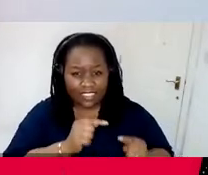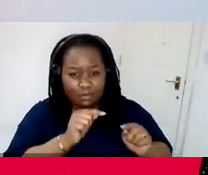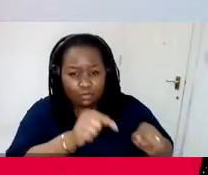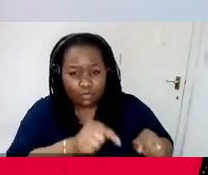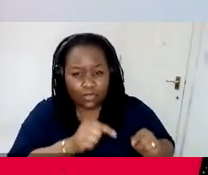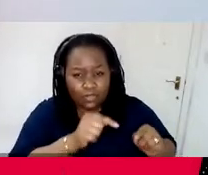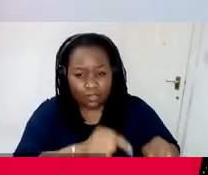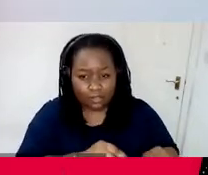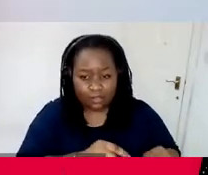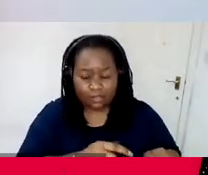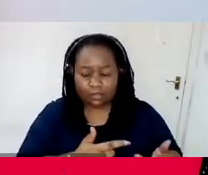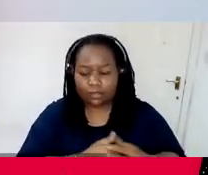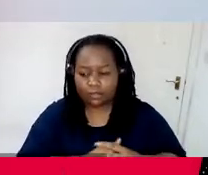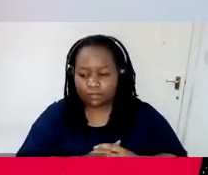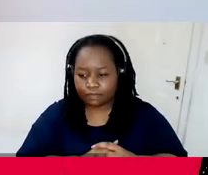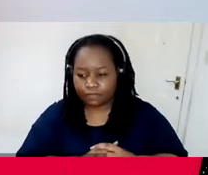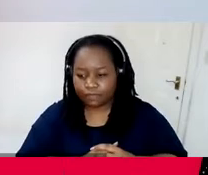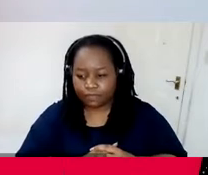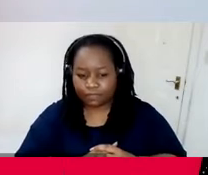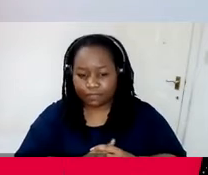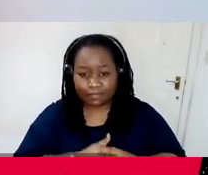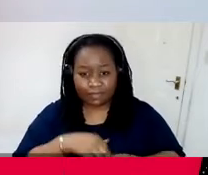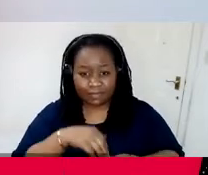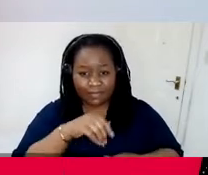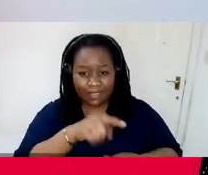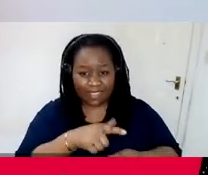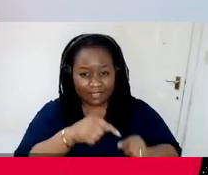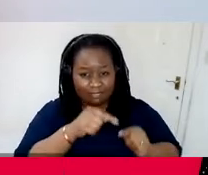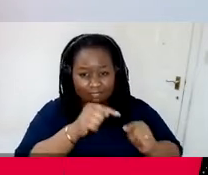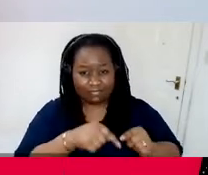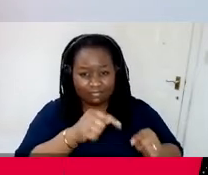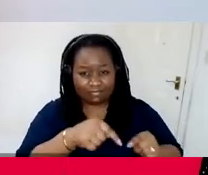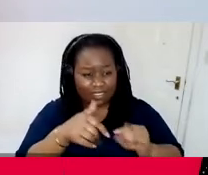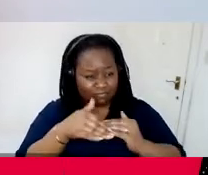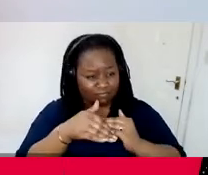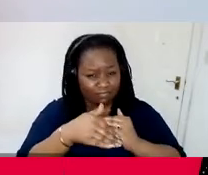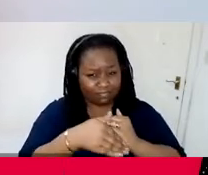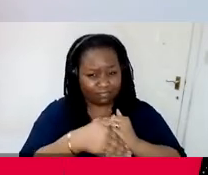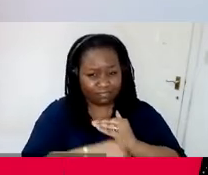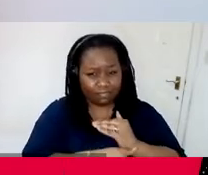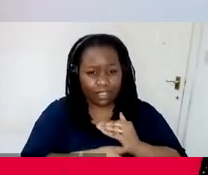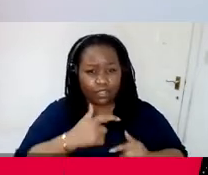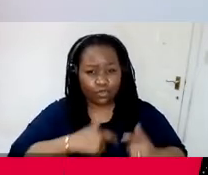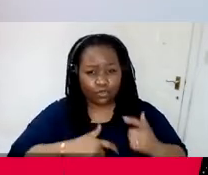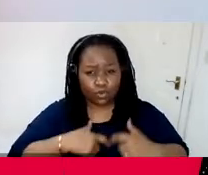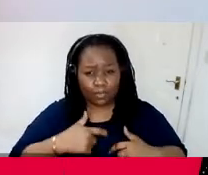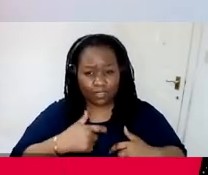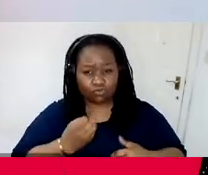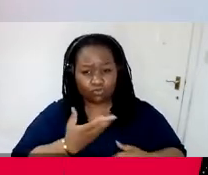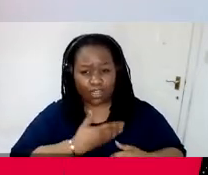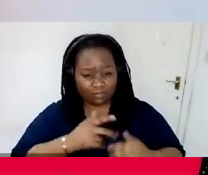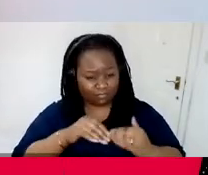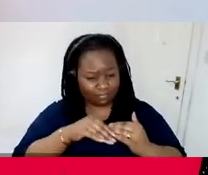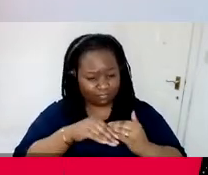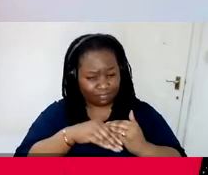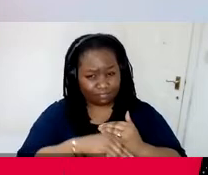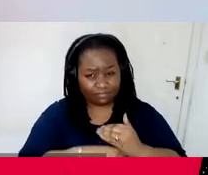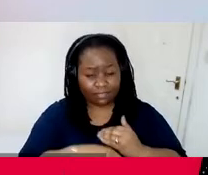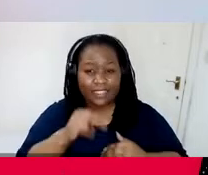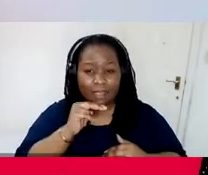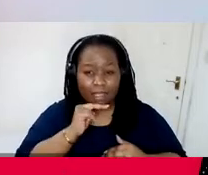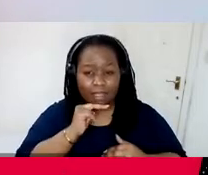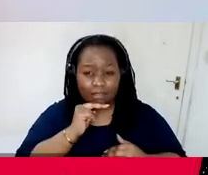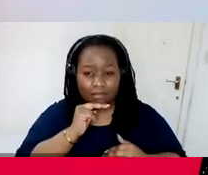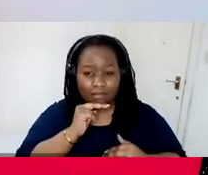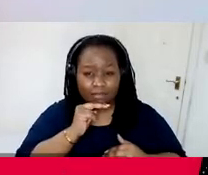Impunity has driven the deterioration of the human rights and humanitarian situation in Yemen.